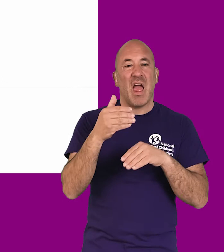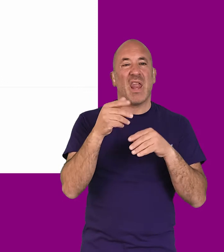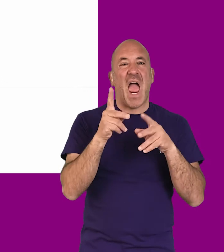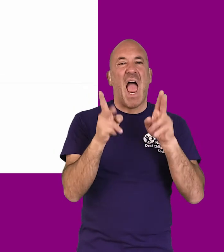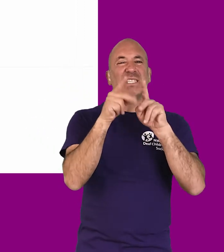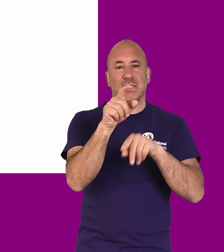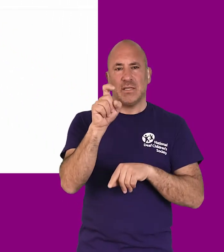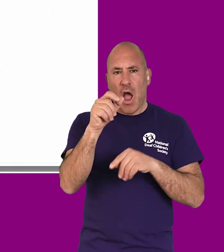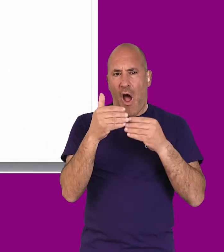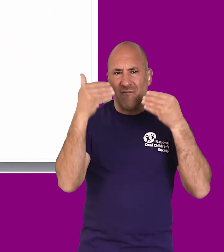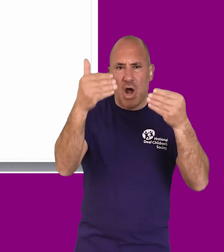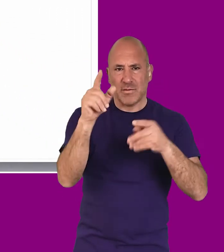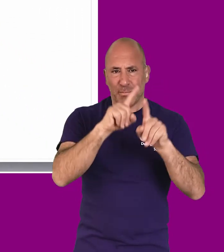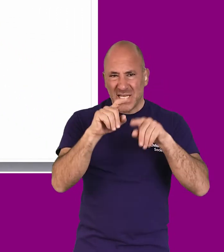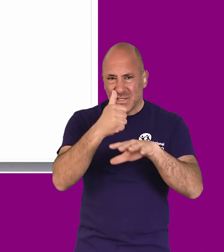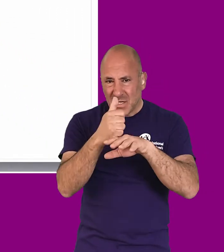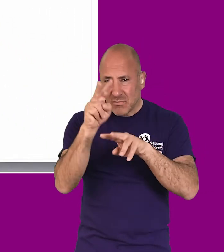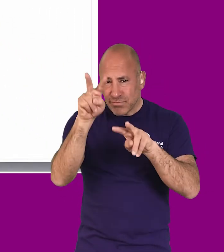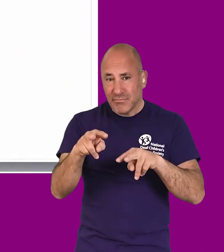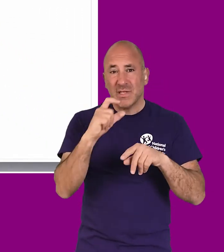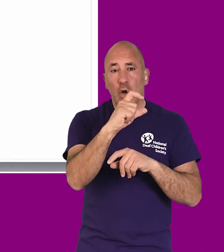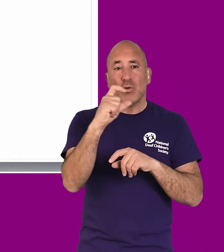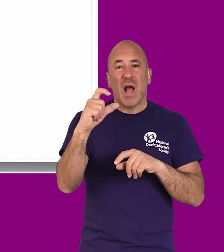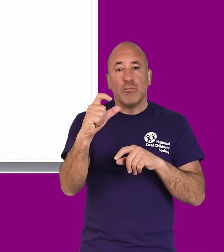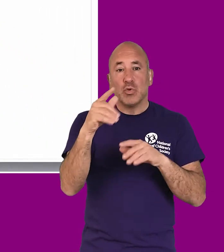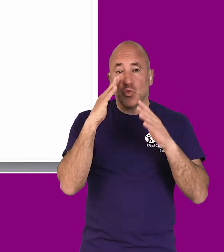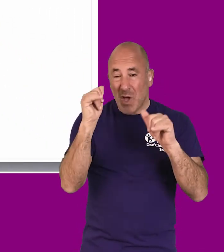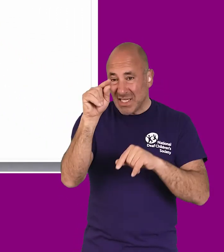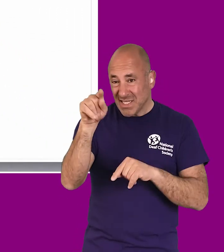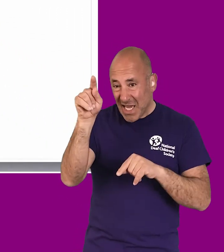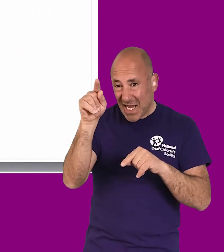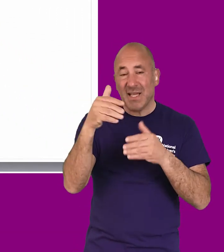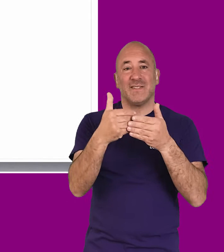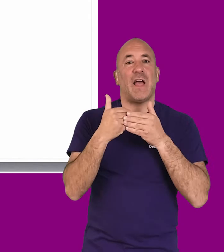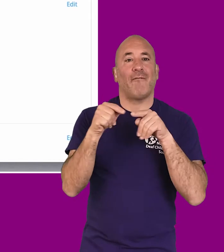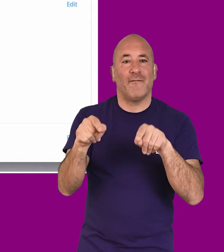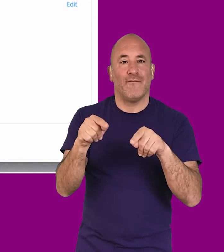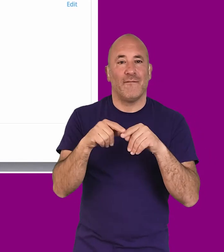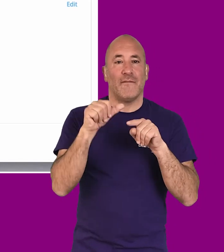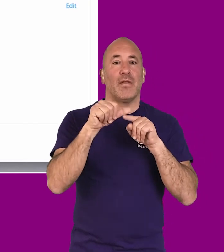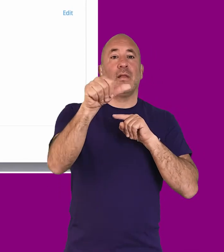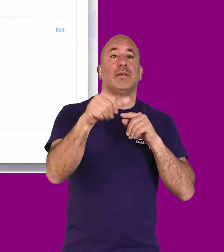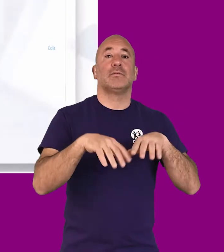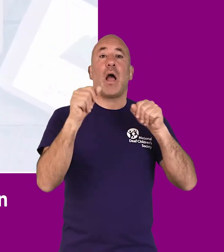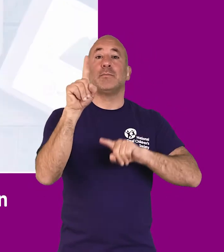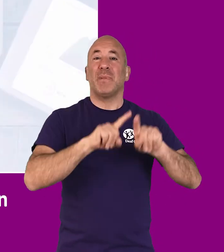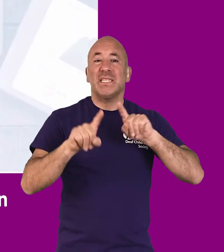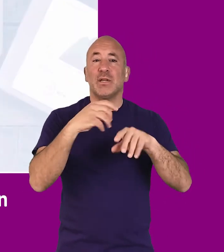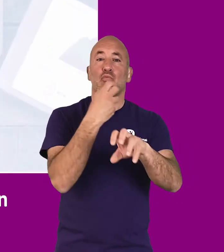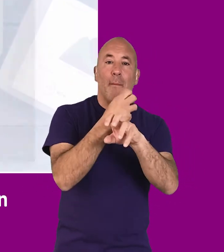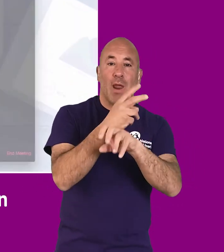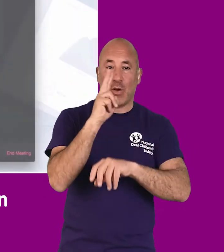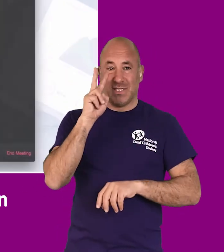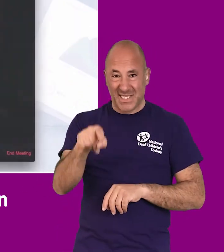Meeting Settings and make sure that closed caption is checked and save the change. Next time you start a meeting or webinar, you will see the